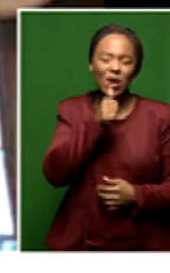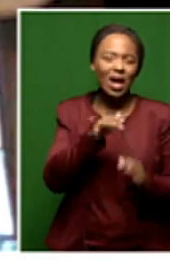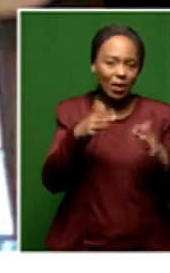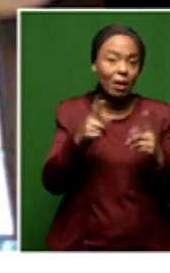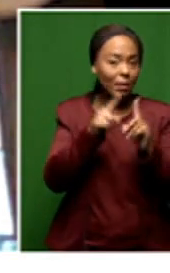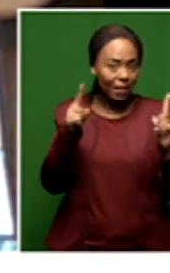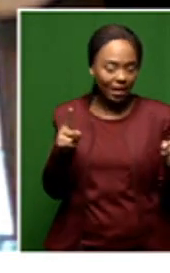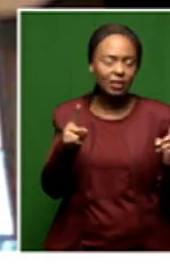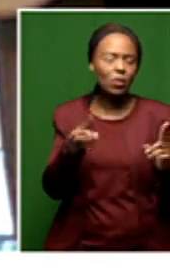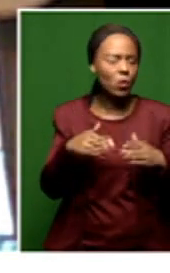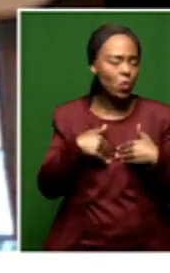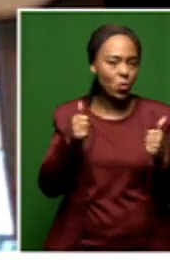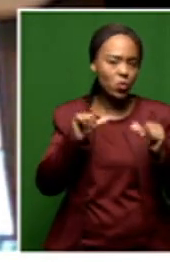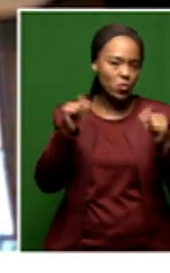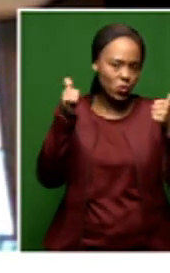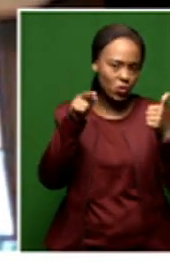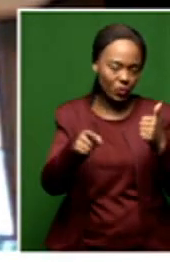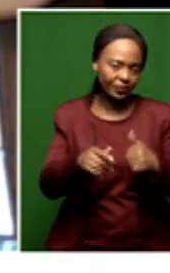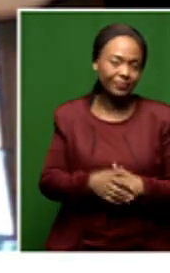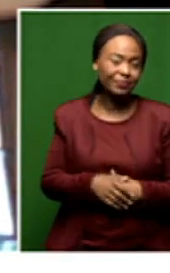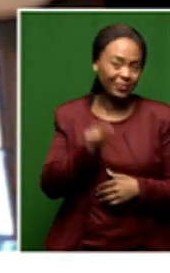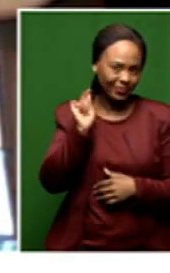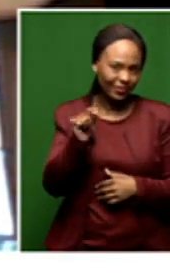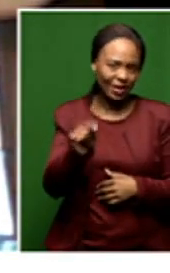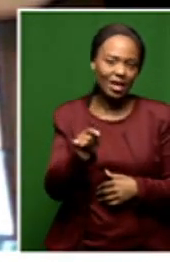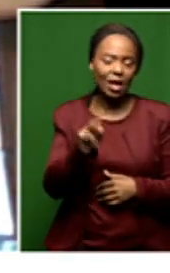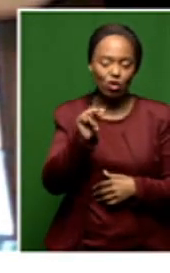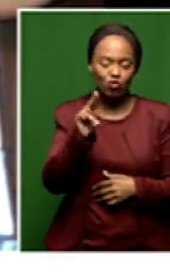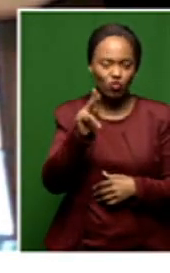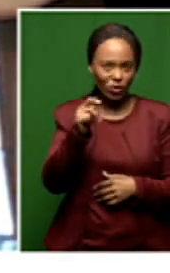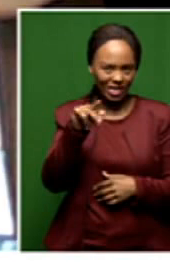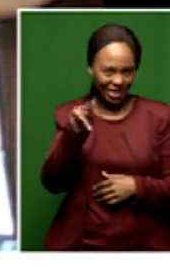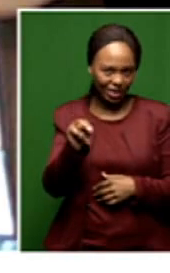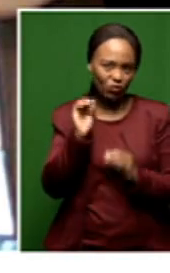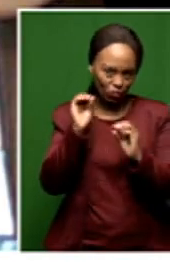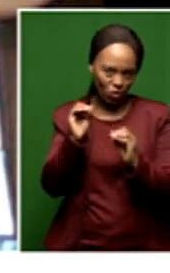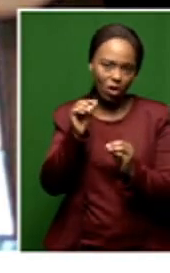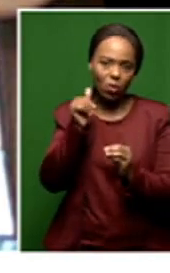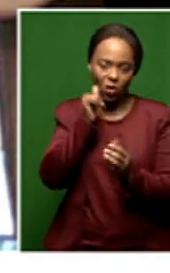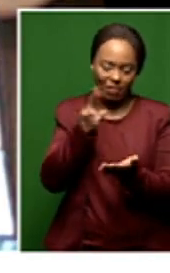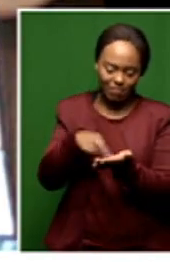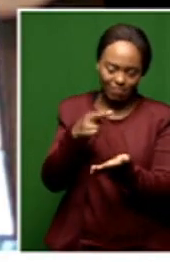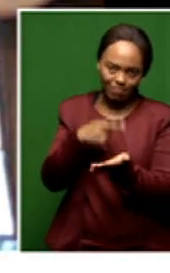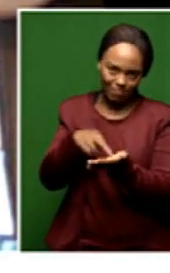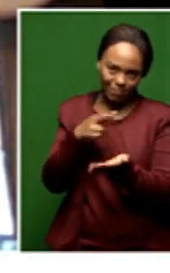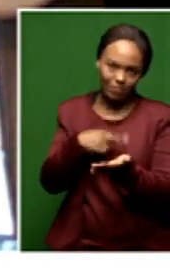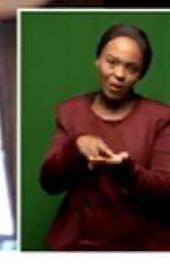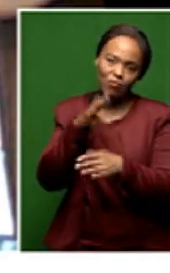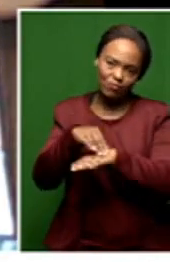eating. And it has far more nutrients in it than the polished white rice.